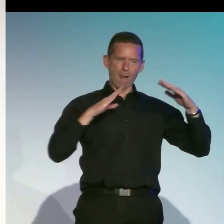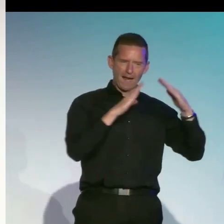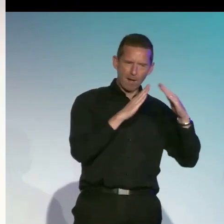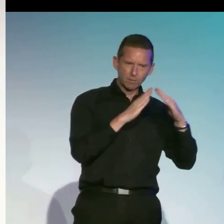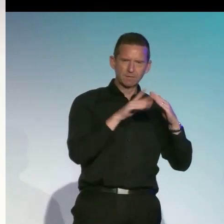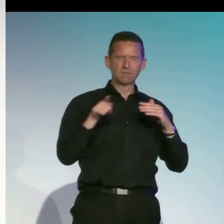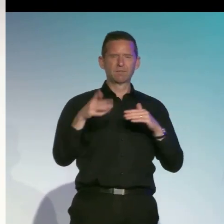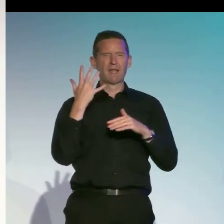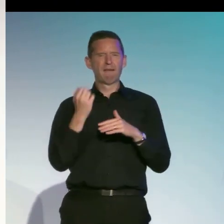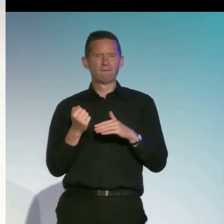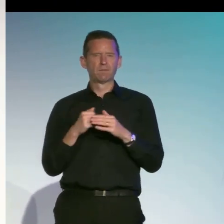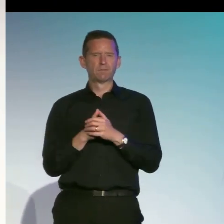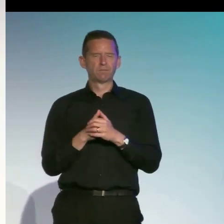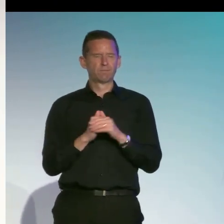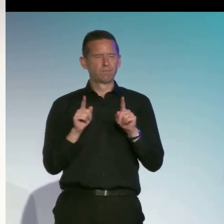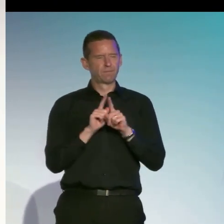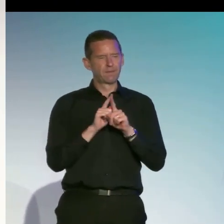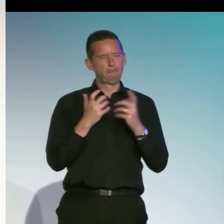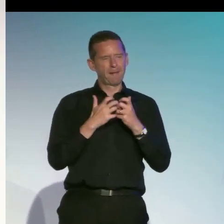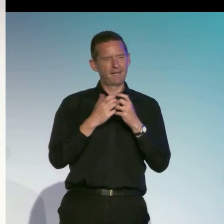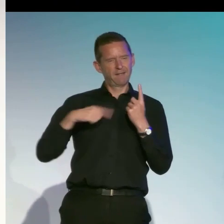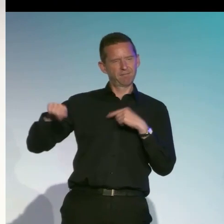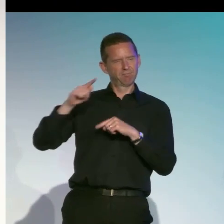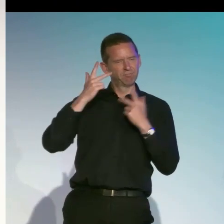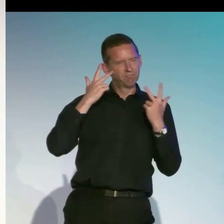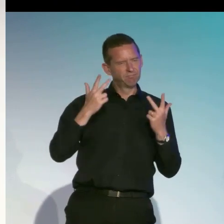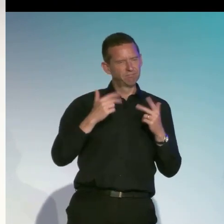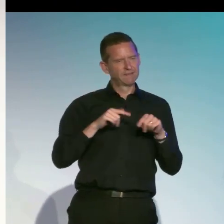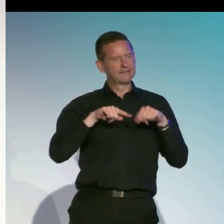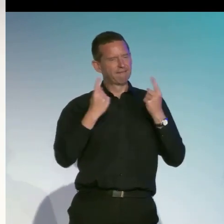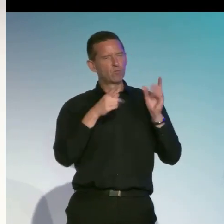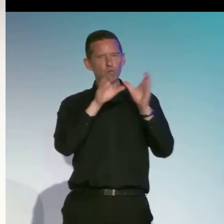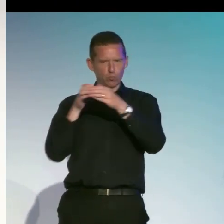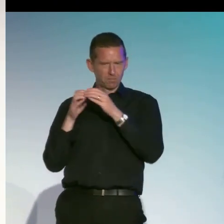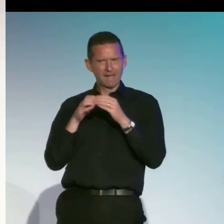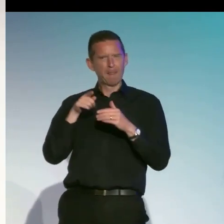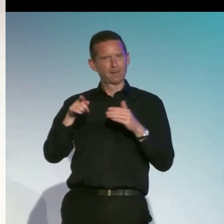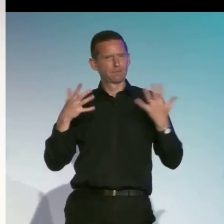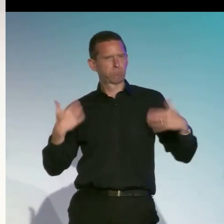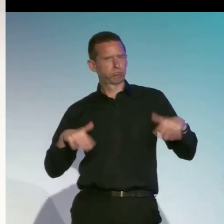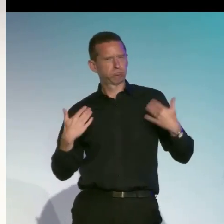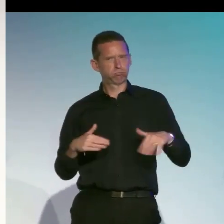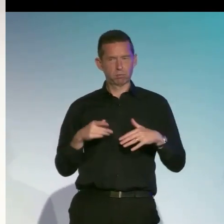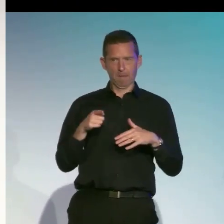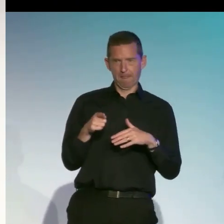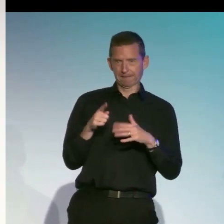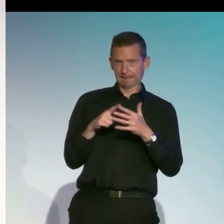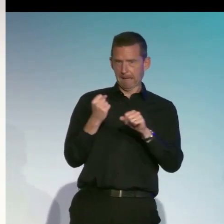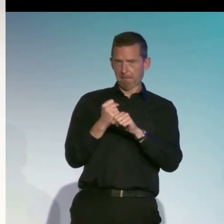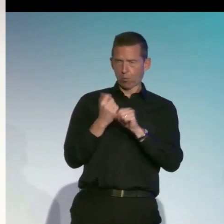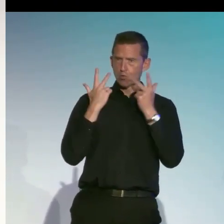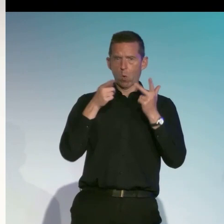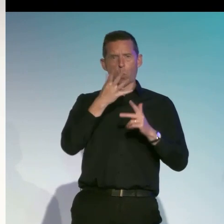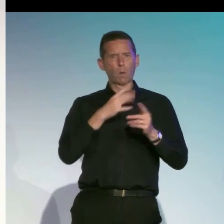show Pose, which I'm sure many of you here are familiar with, which really articulates, I think, quite brilliantly that to